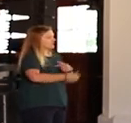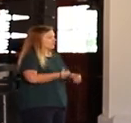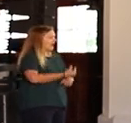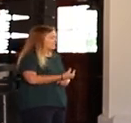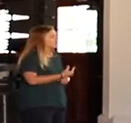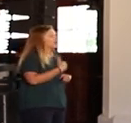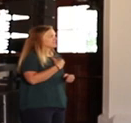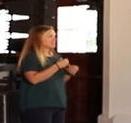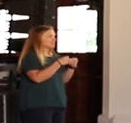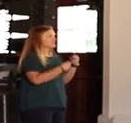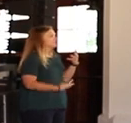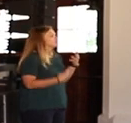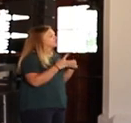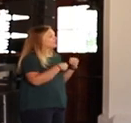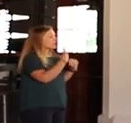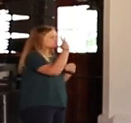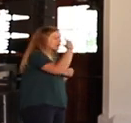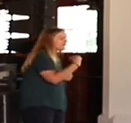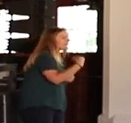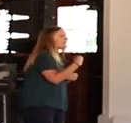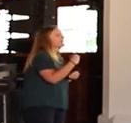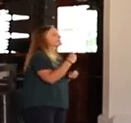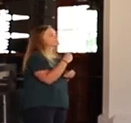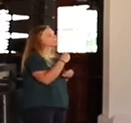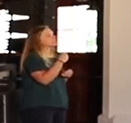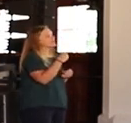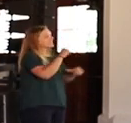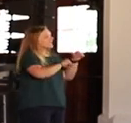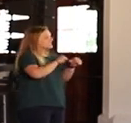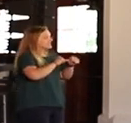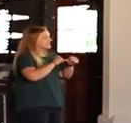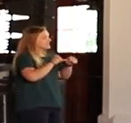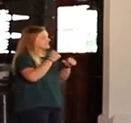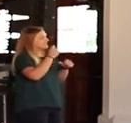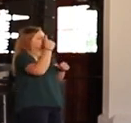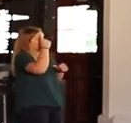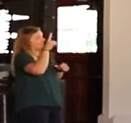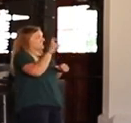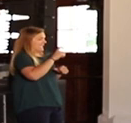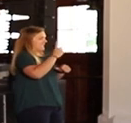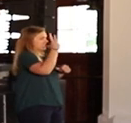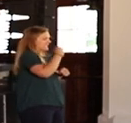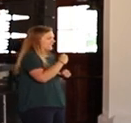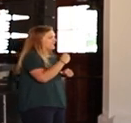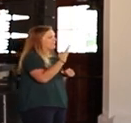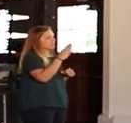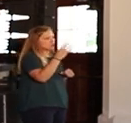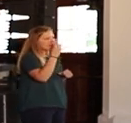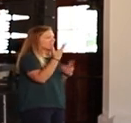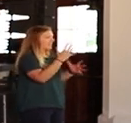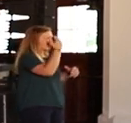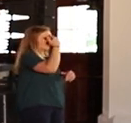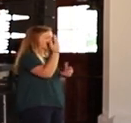magazine has a whole bunch about sleep and, you know, the scientific basis for needing it and the blue lights and the stuff you